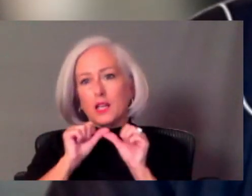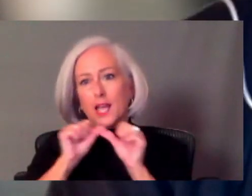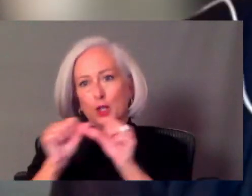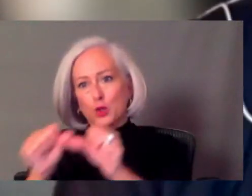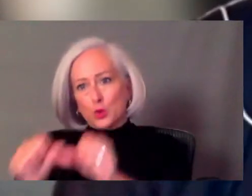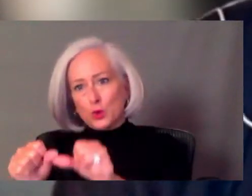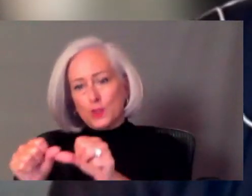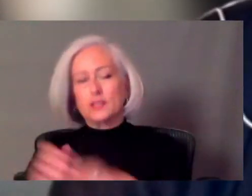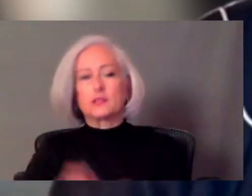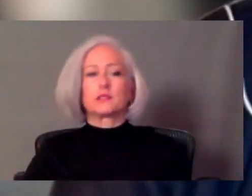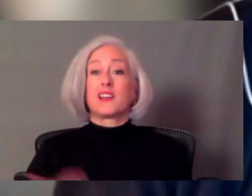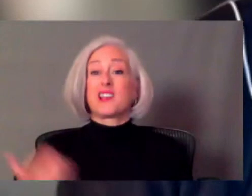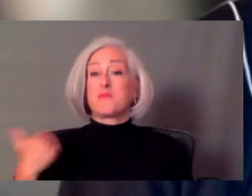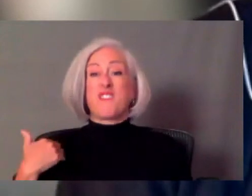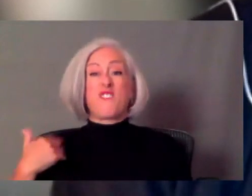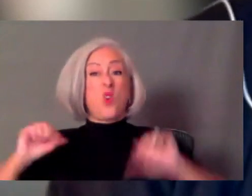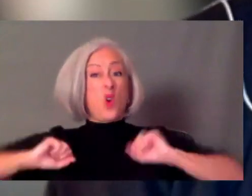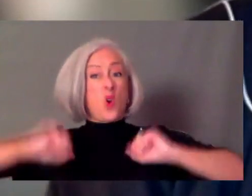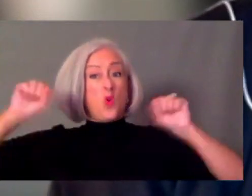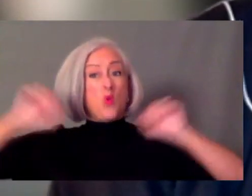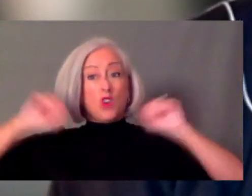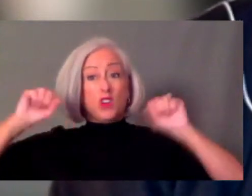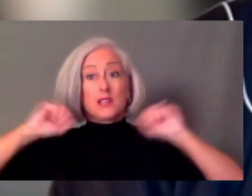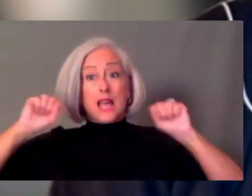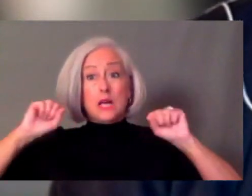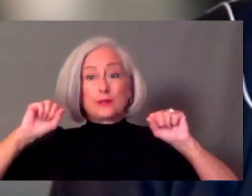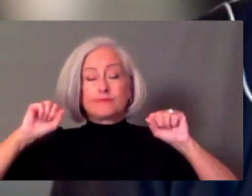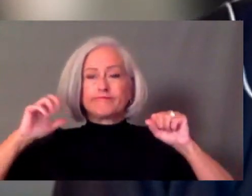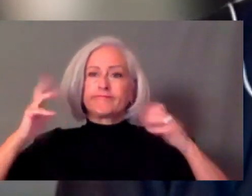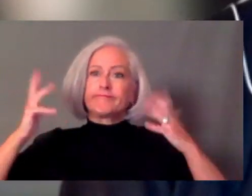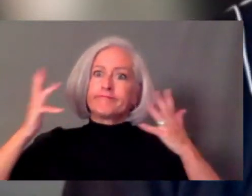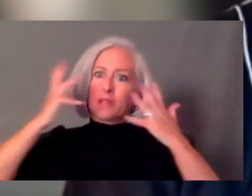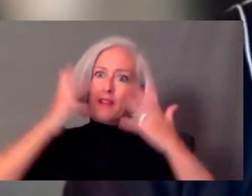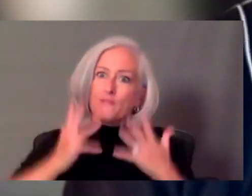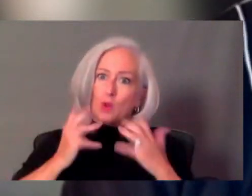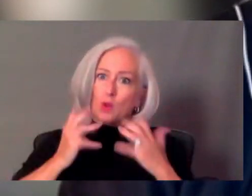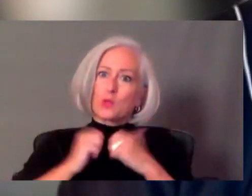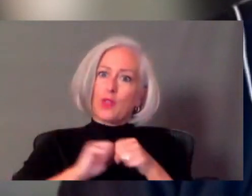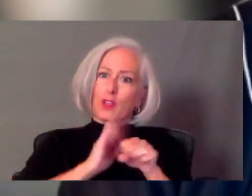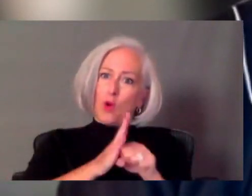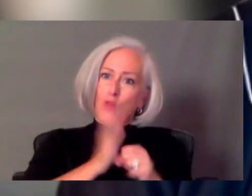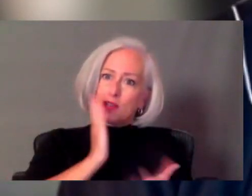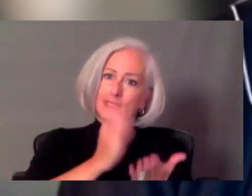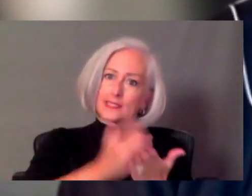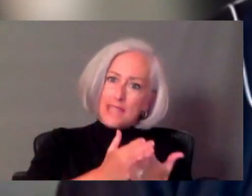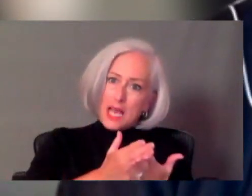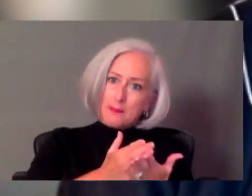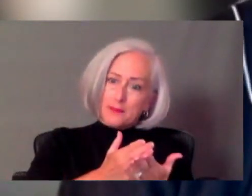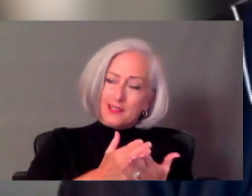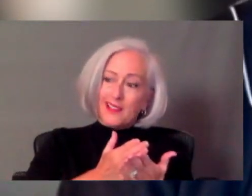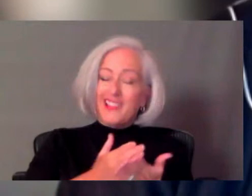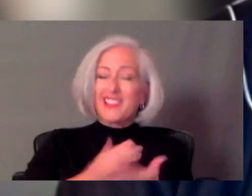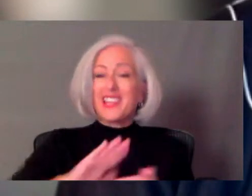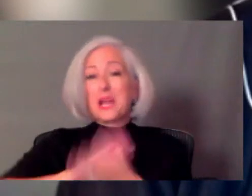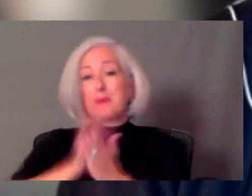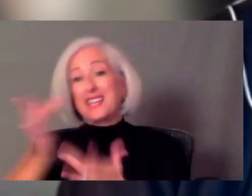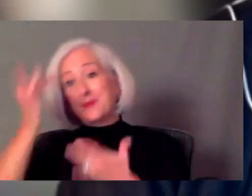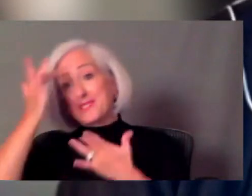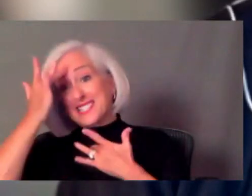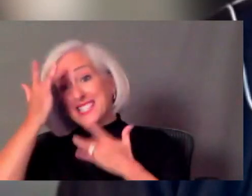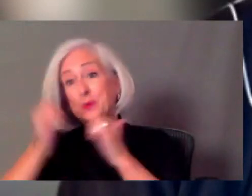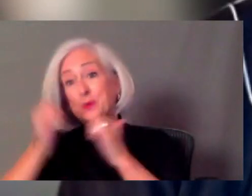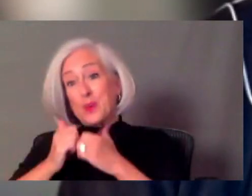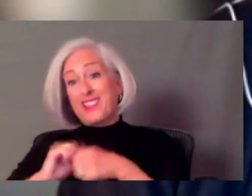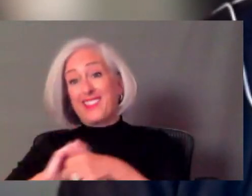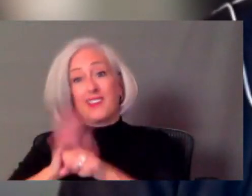the fog. Well, I can appreciate you trying to inch your way back to life. I mean, these are those things we talk Yes. about. It's not just getting COVID, it's how it ultimately affects